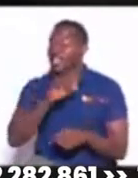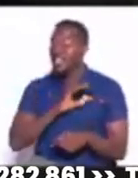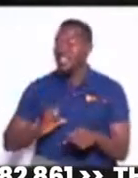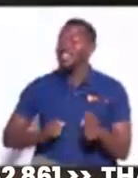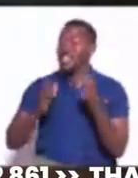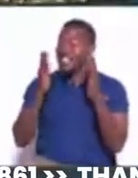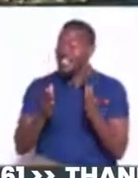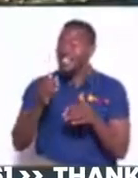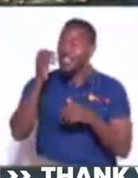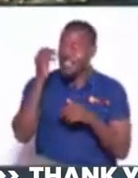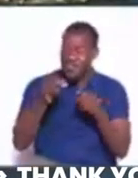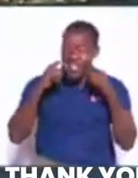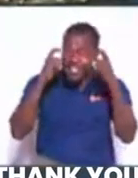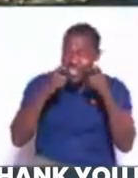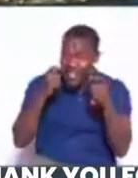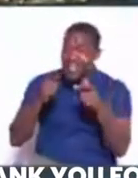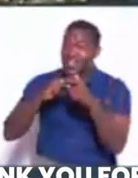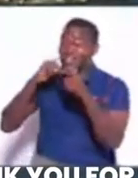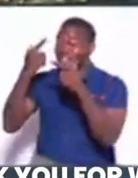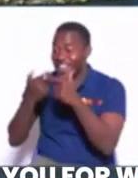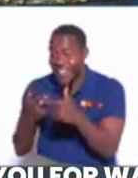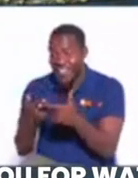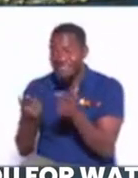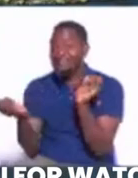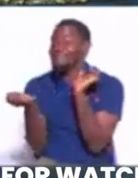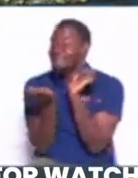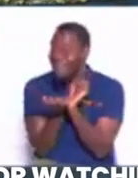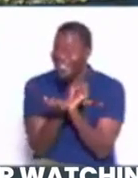team, can you give me grace?"